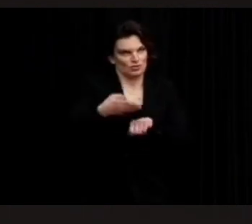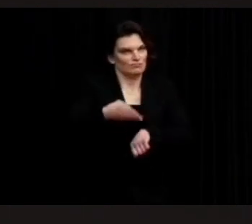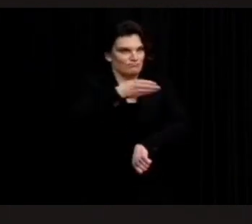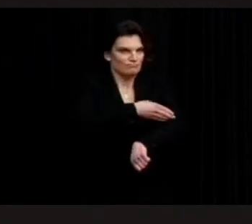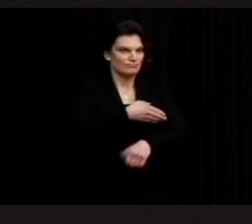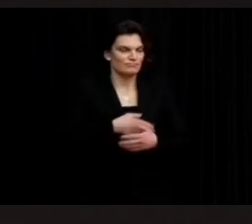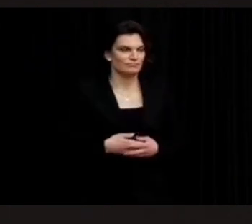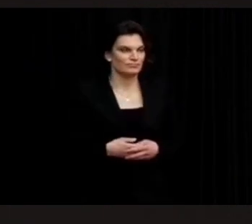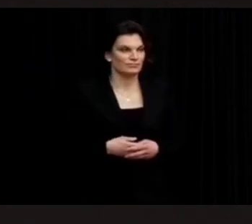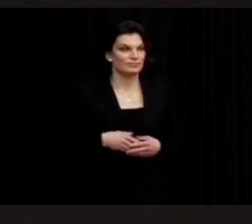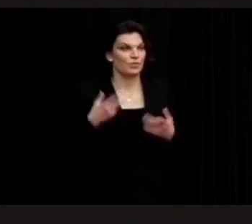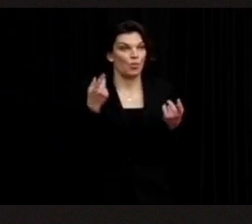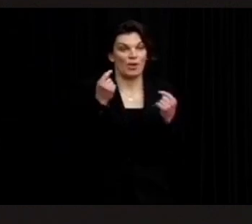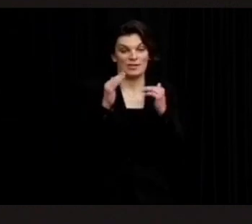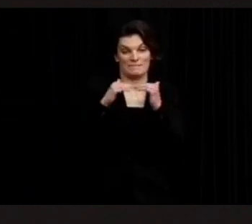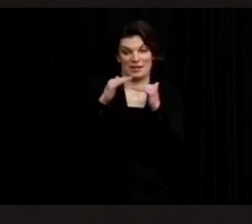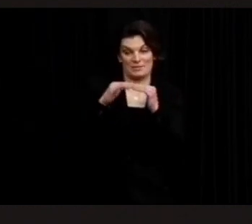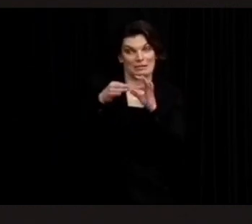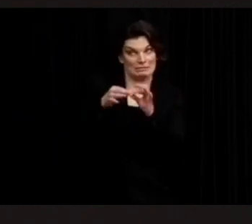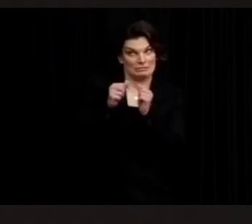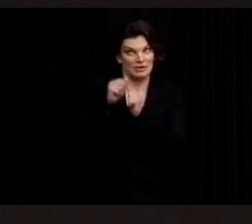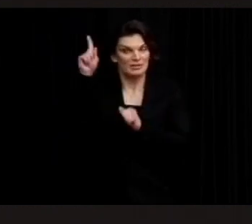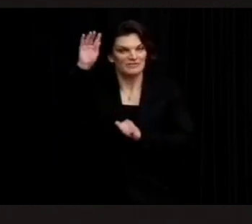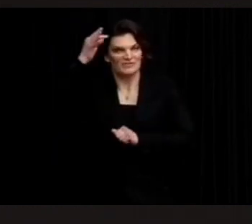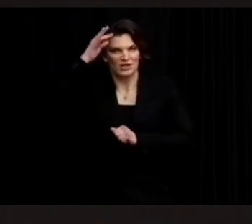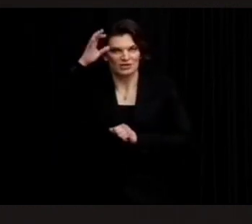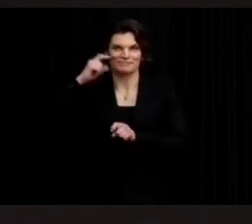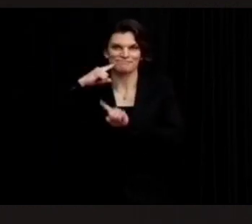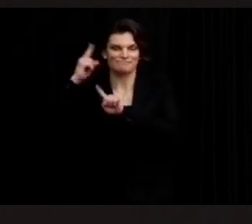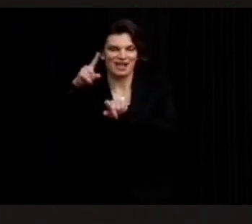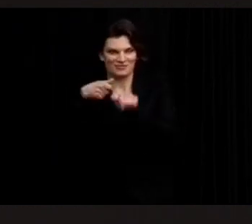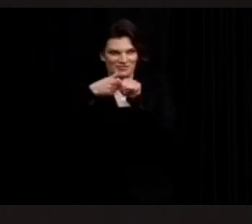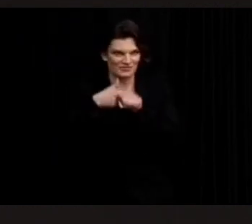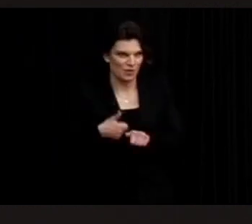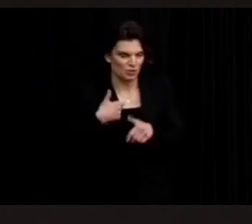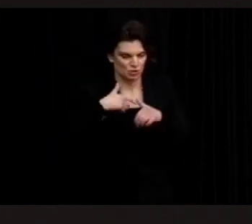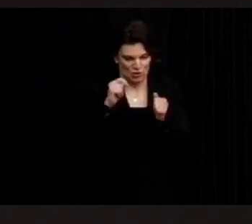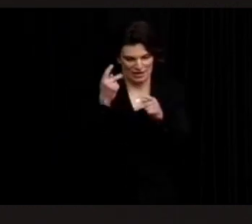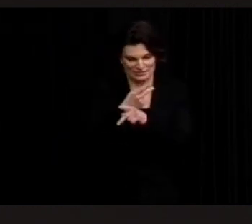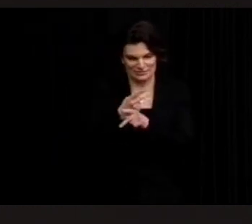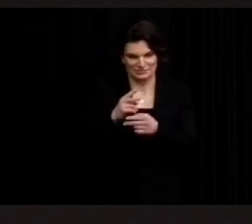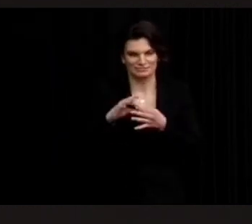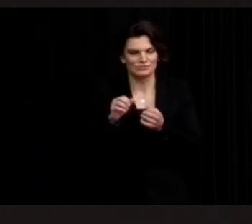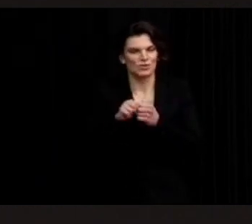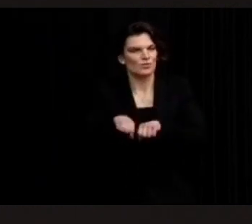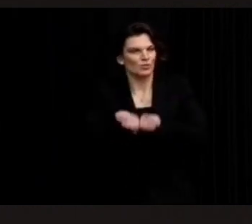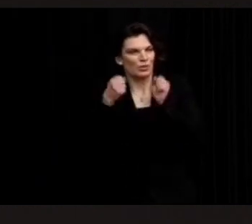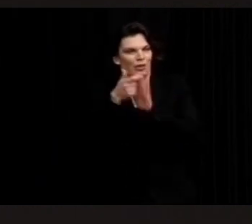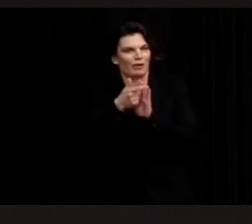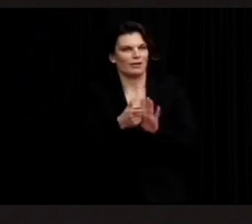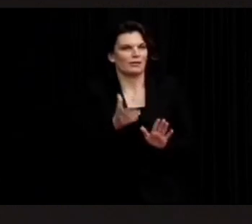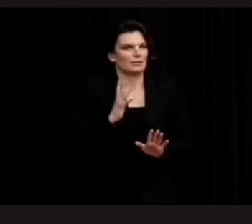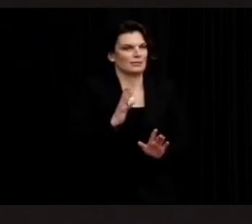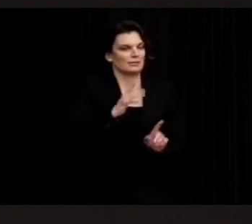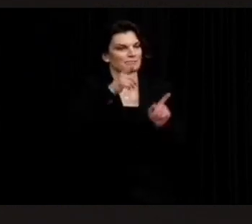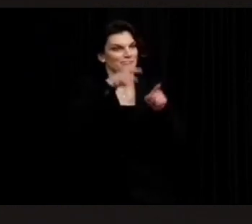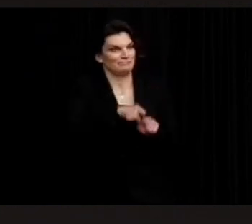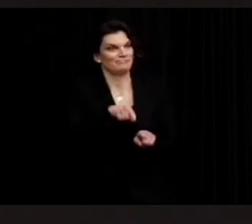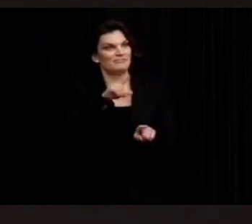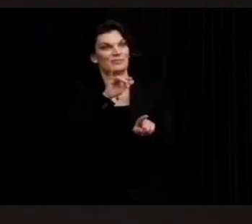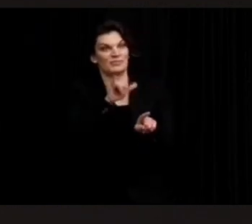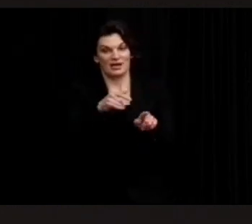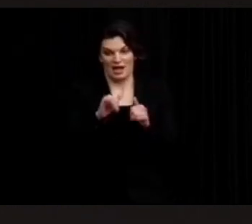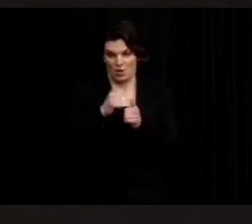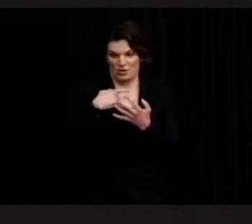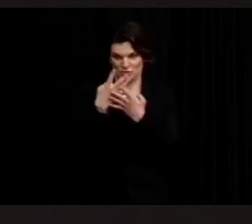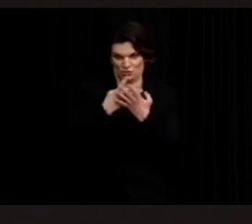the minimal is allowed for the federal government, especially when it comes to the criminal screening process. I want to say that decreased significantly